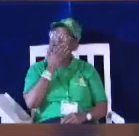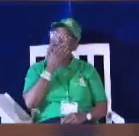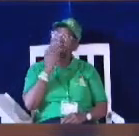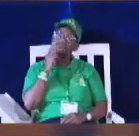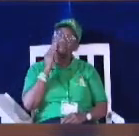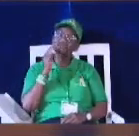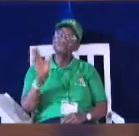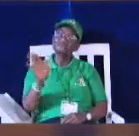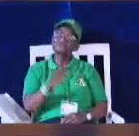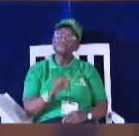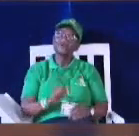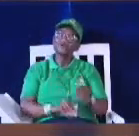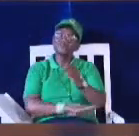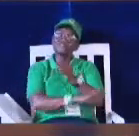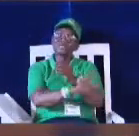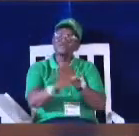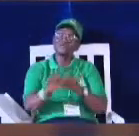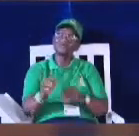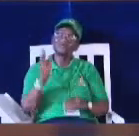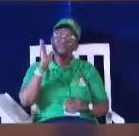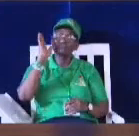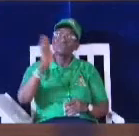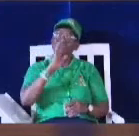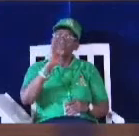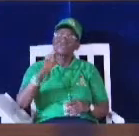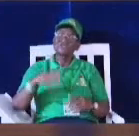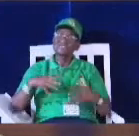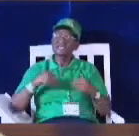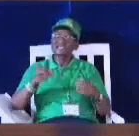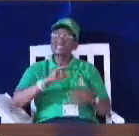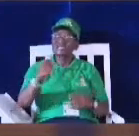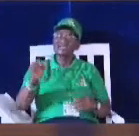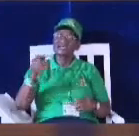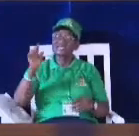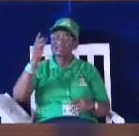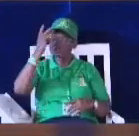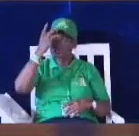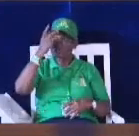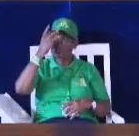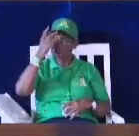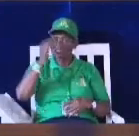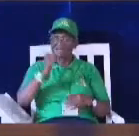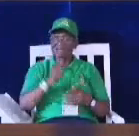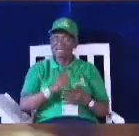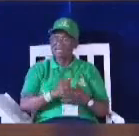will be healing the sick.